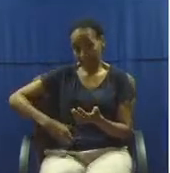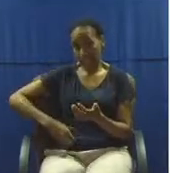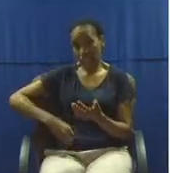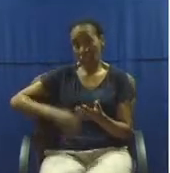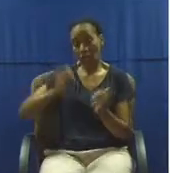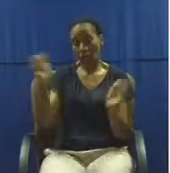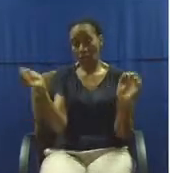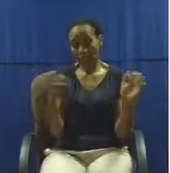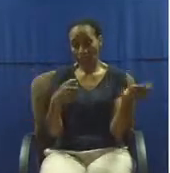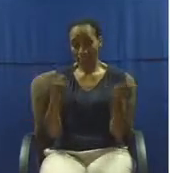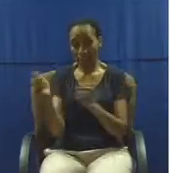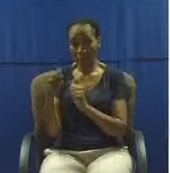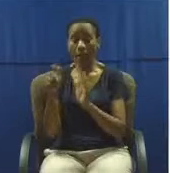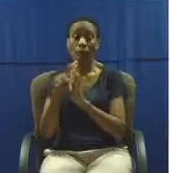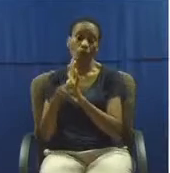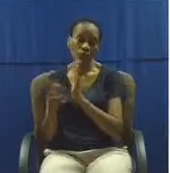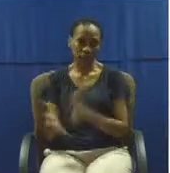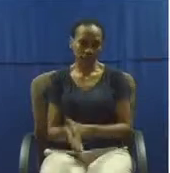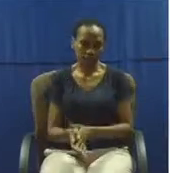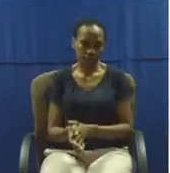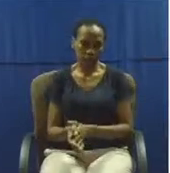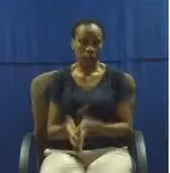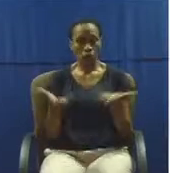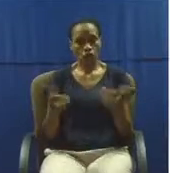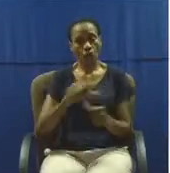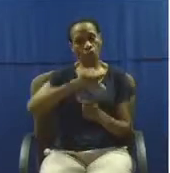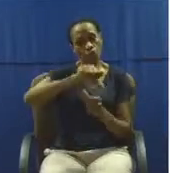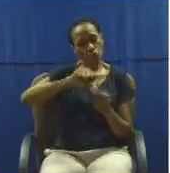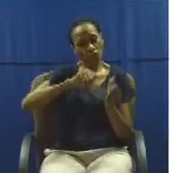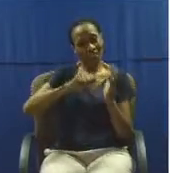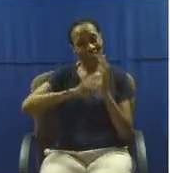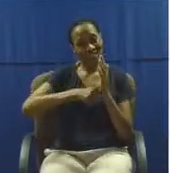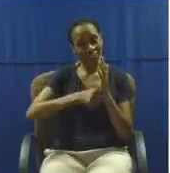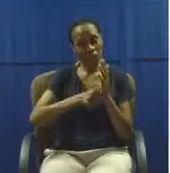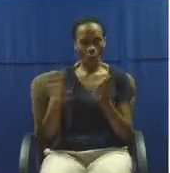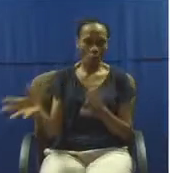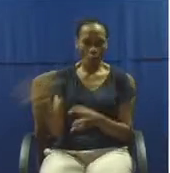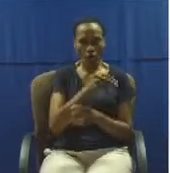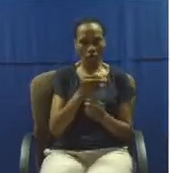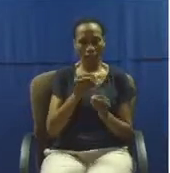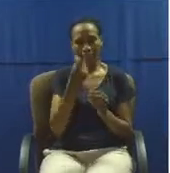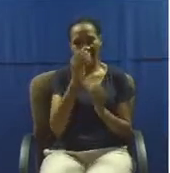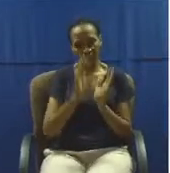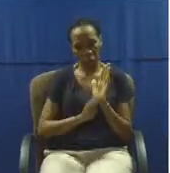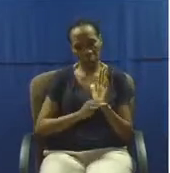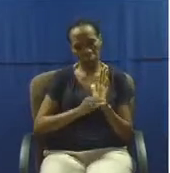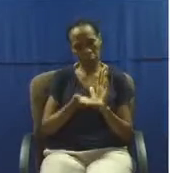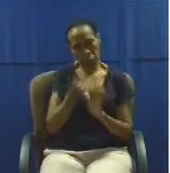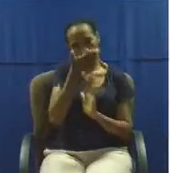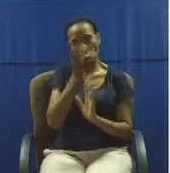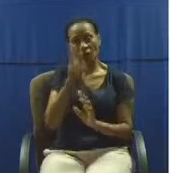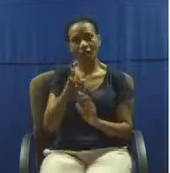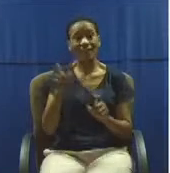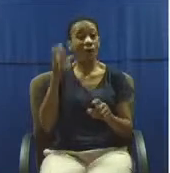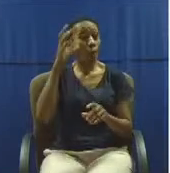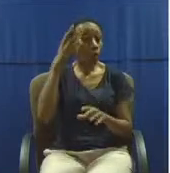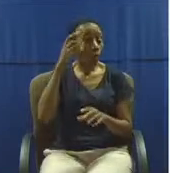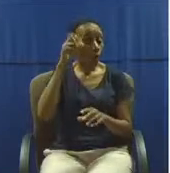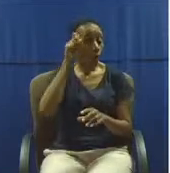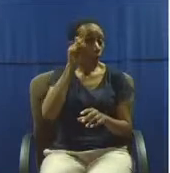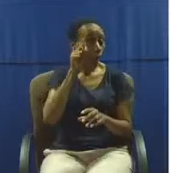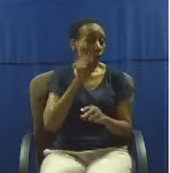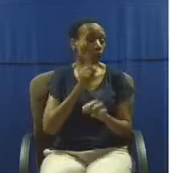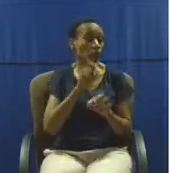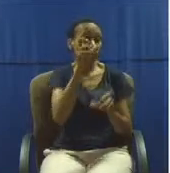stimulus. Increases in all social grants, including the old age grant, will help